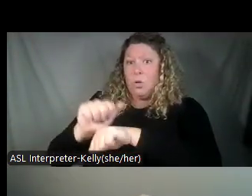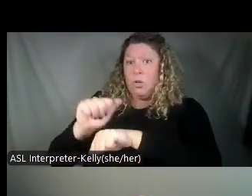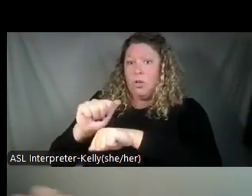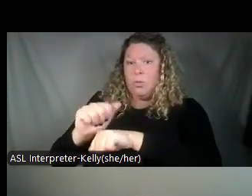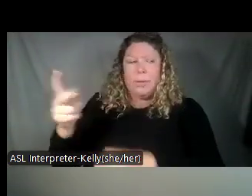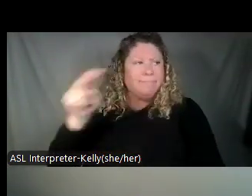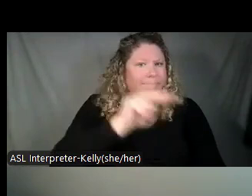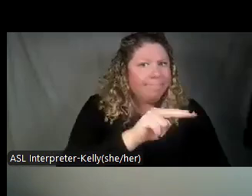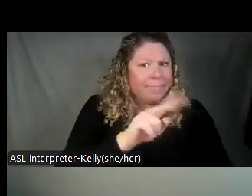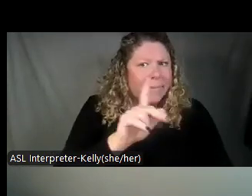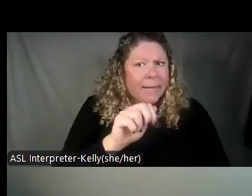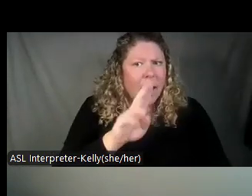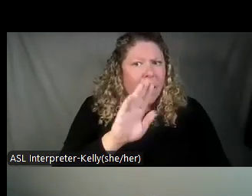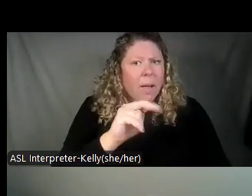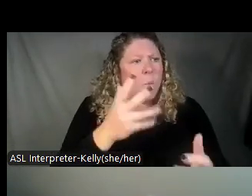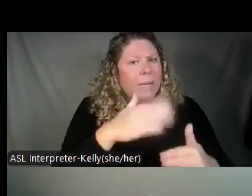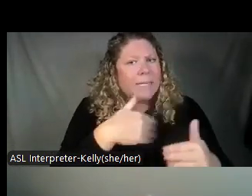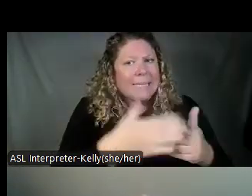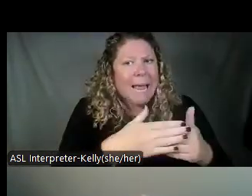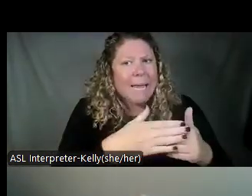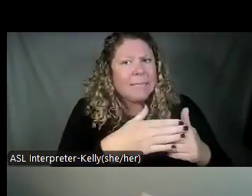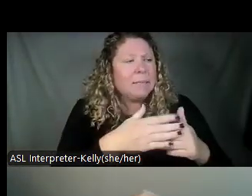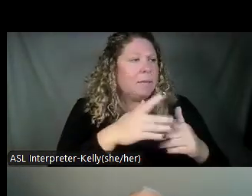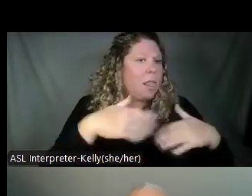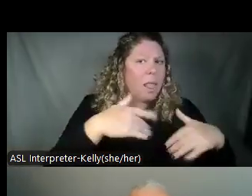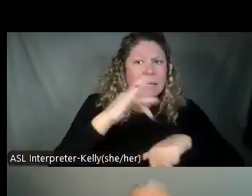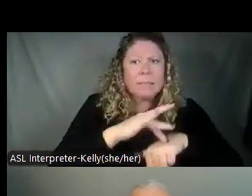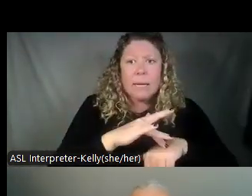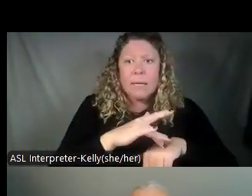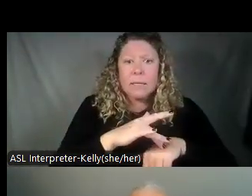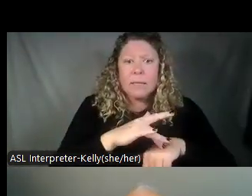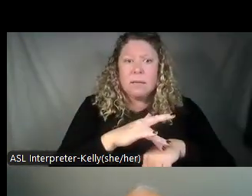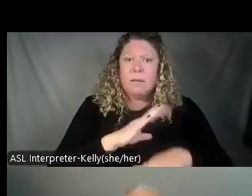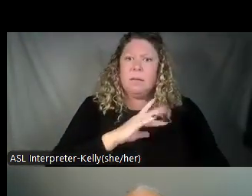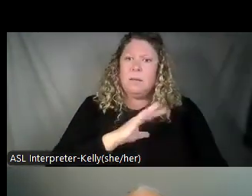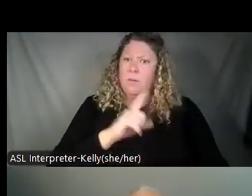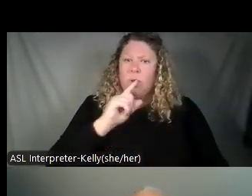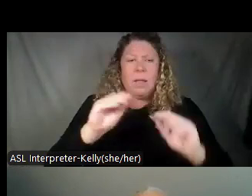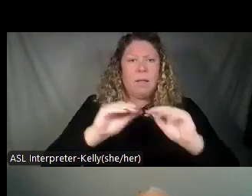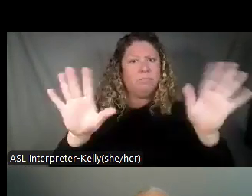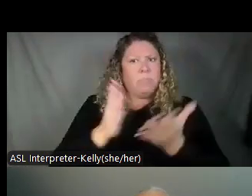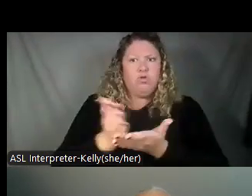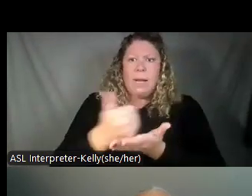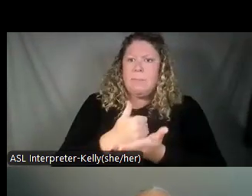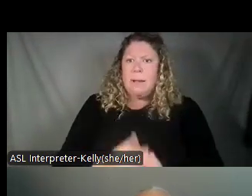what needs to happen next. It's really a great way to be radically transparent.